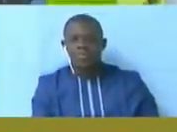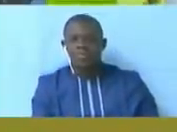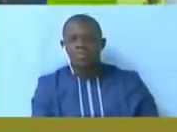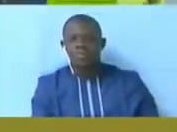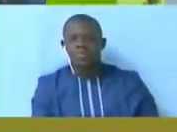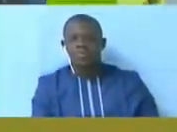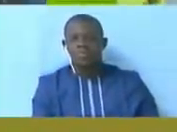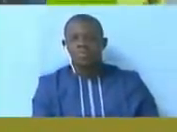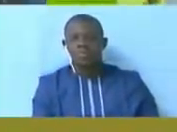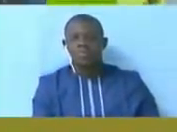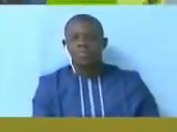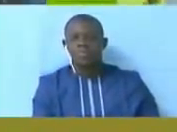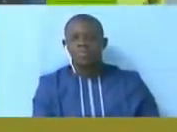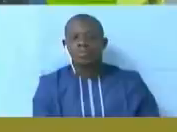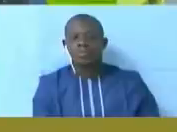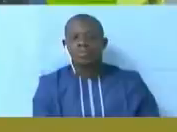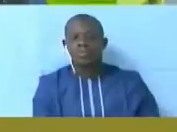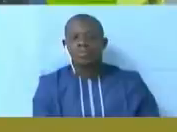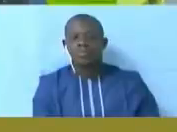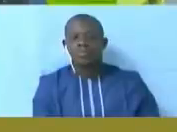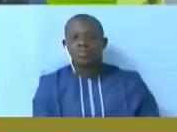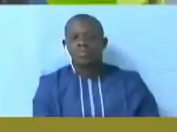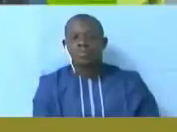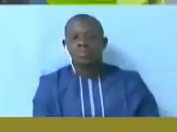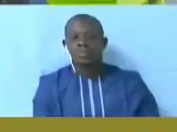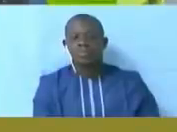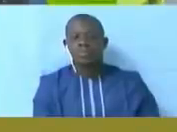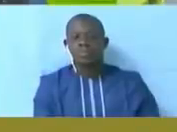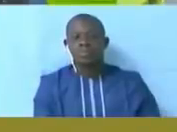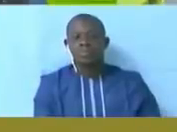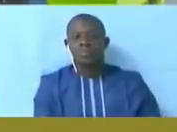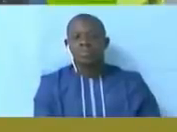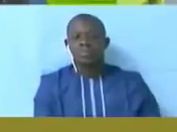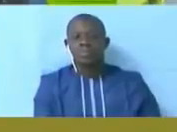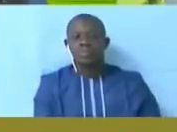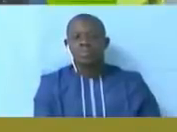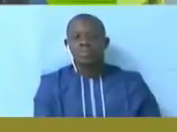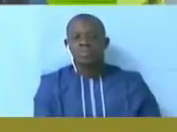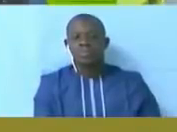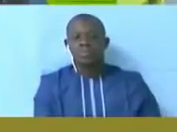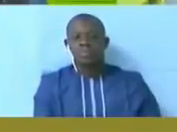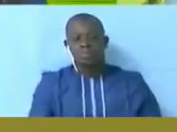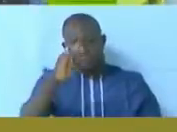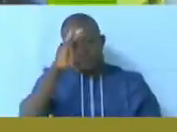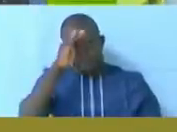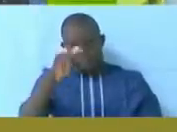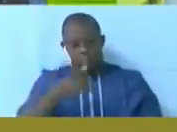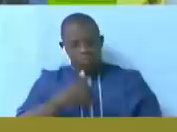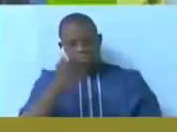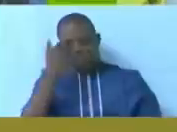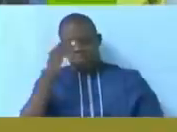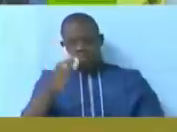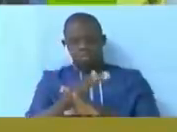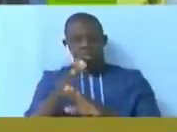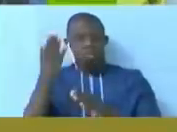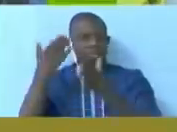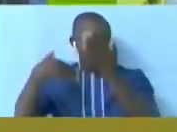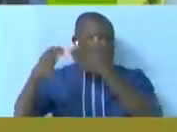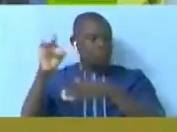Okay, thank you. I think Baraka, in the recent past ngamirako nying kuol min tambetano,